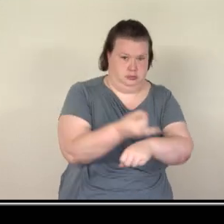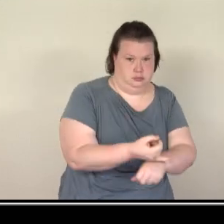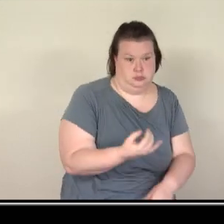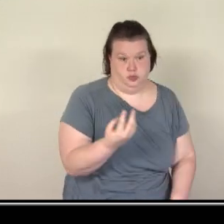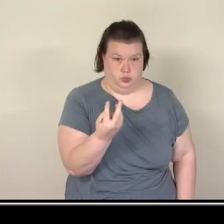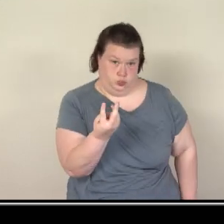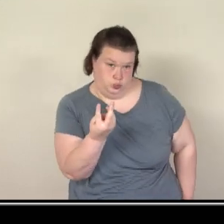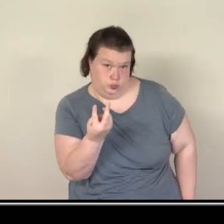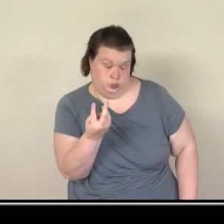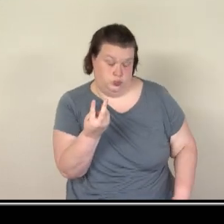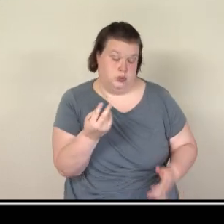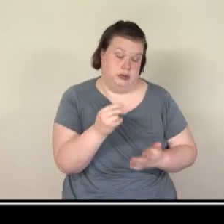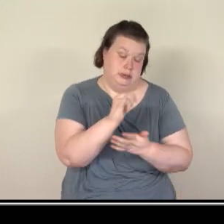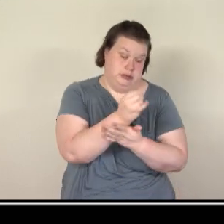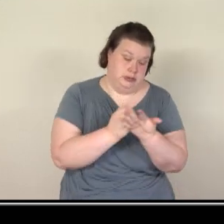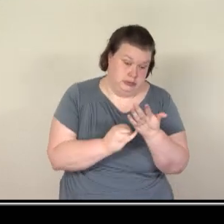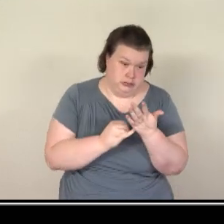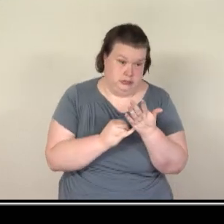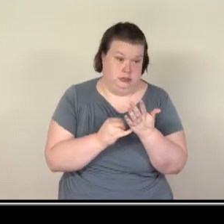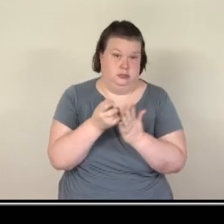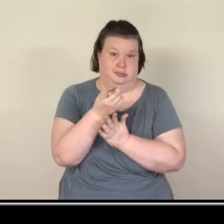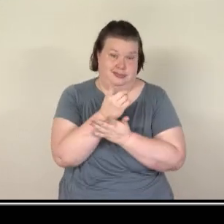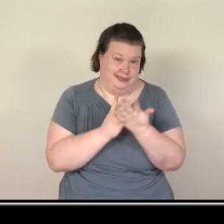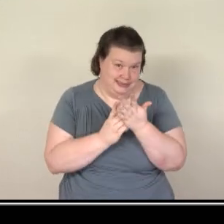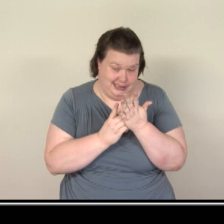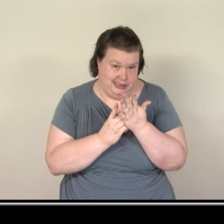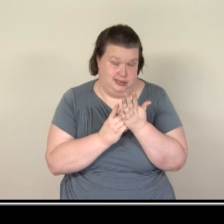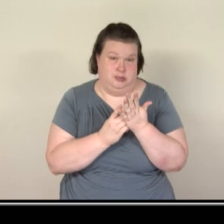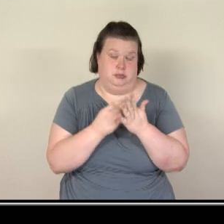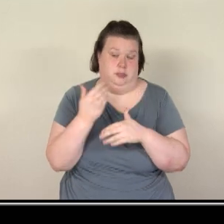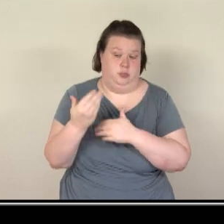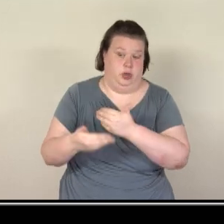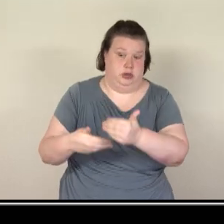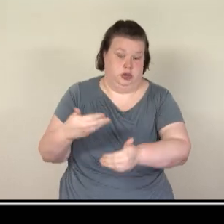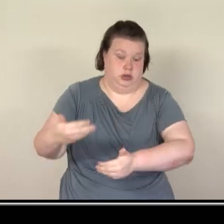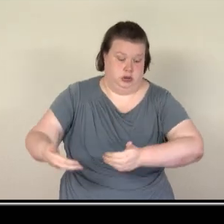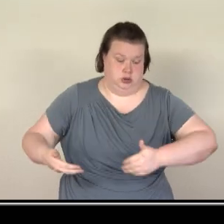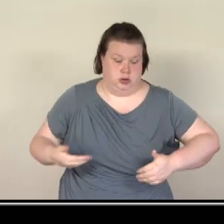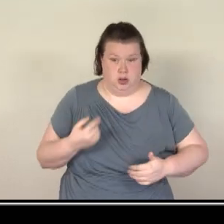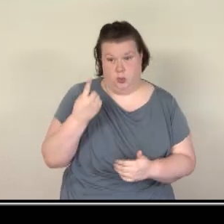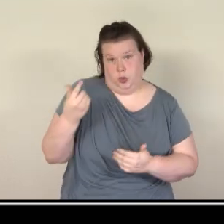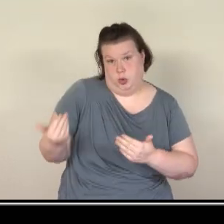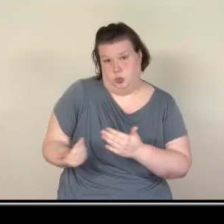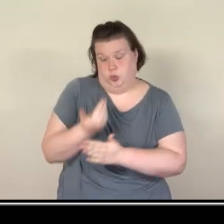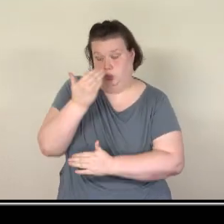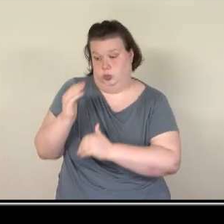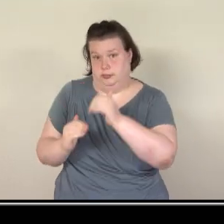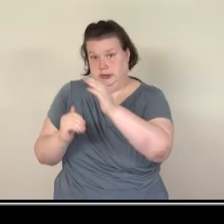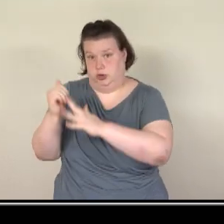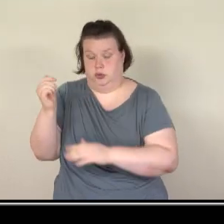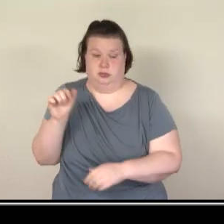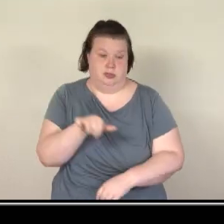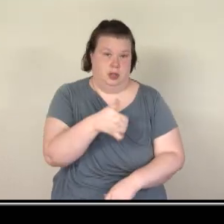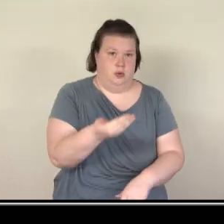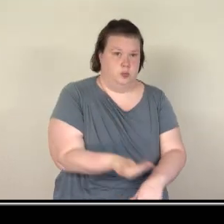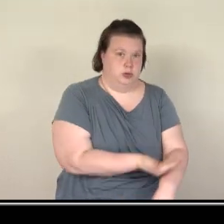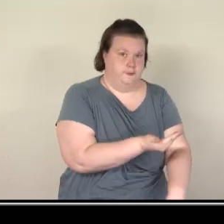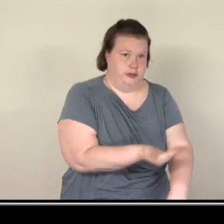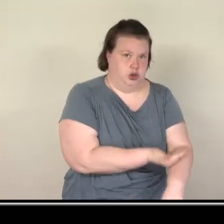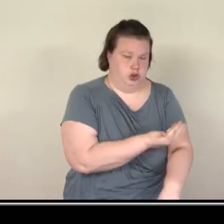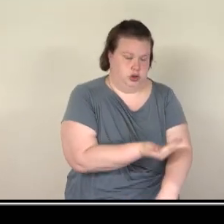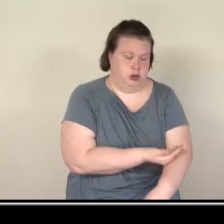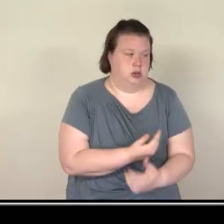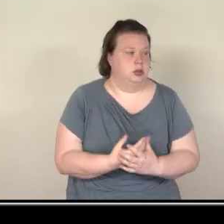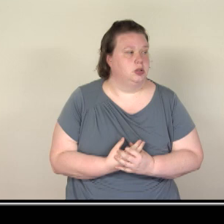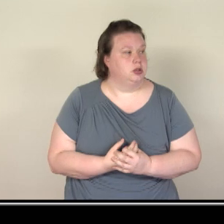schematic design process and talk a little bit about the schedule. The one project is a new build and the other one is a renovation addition.